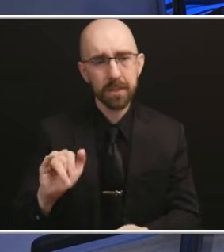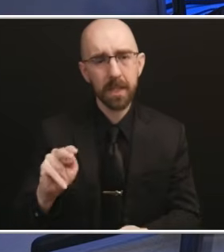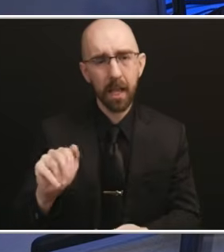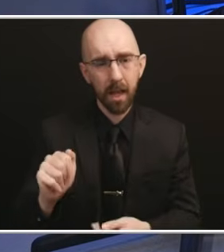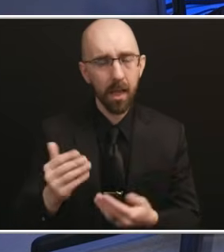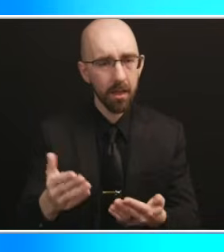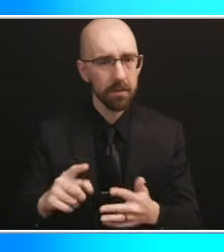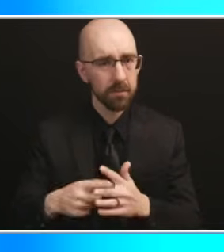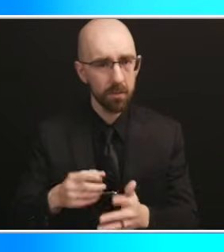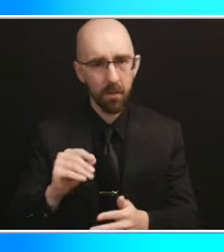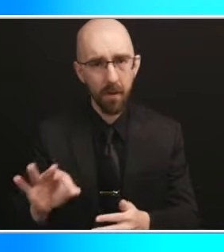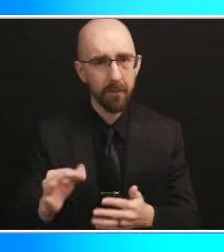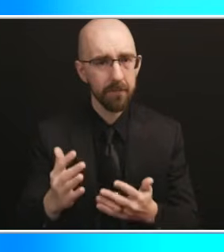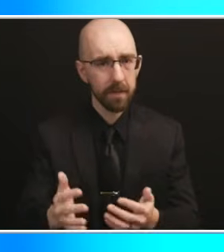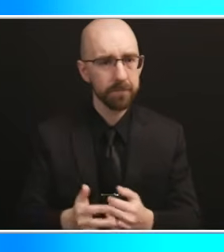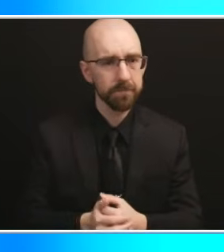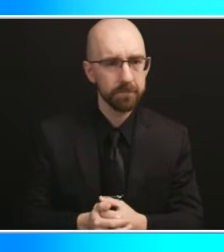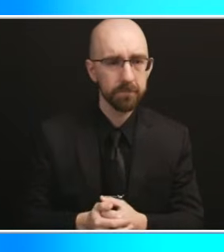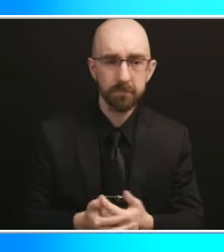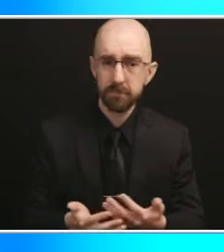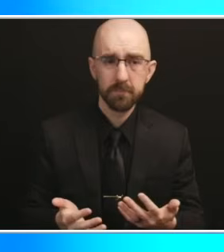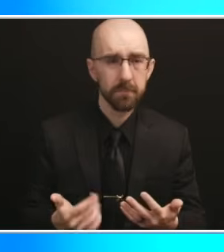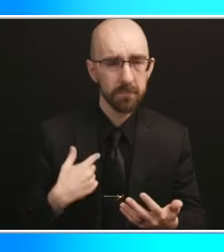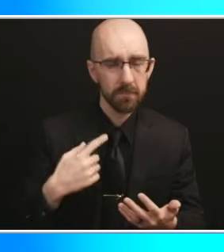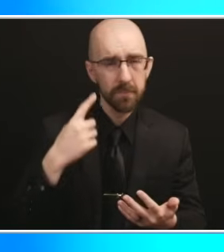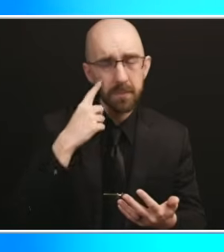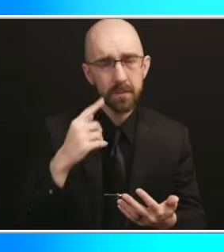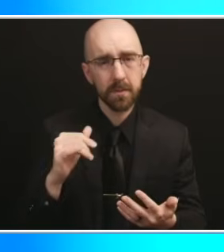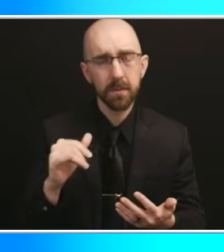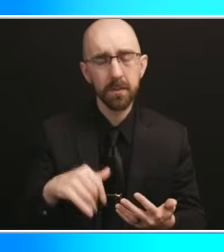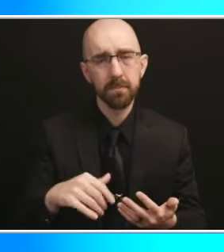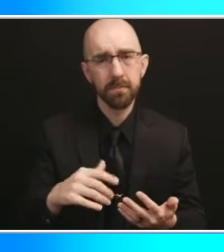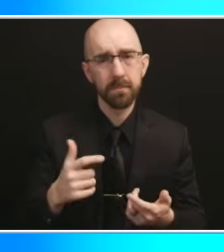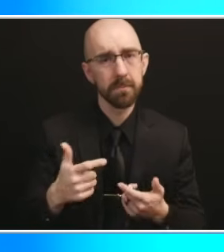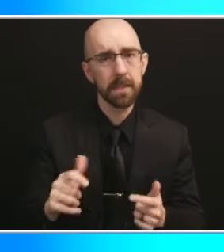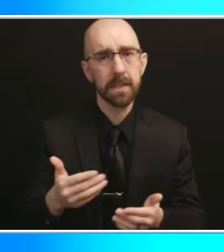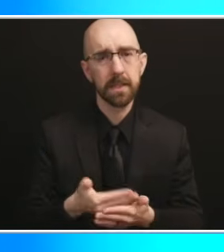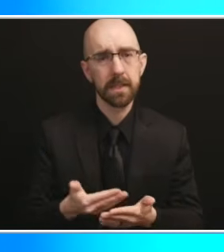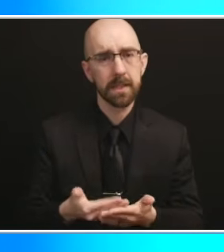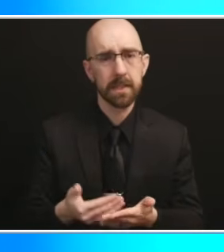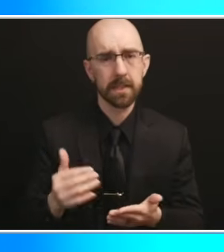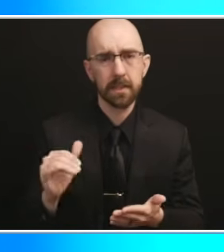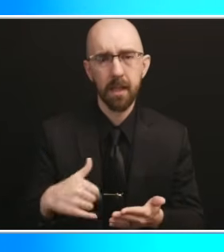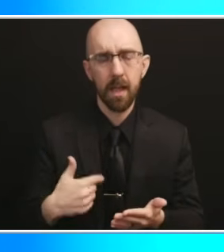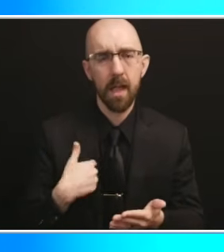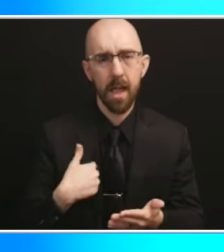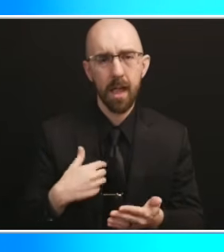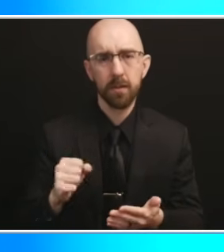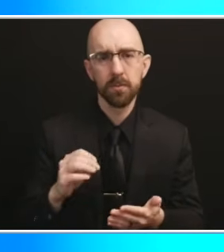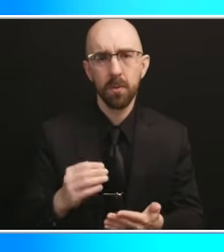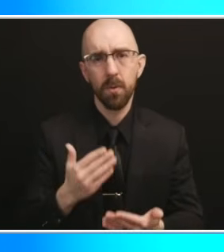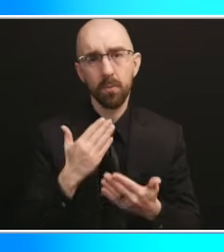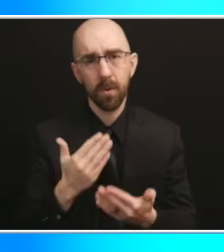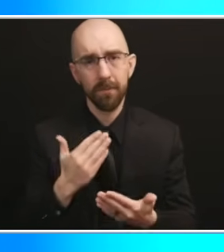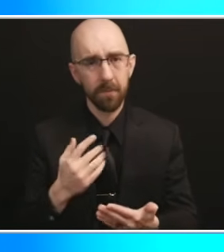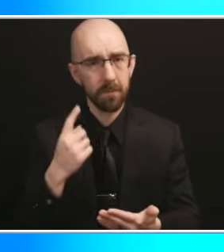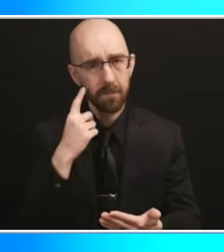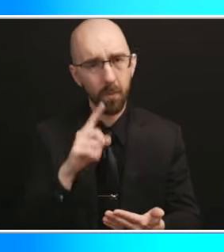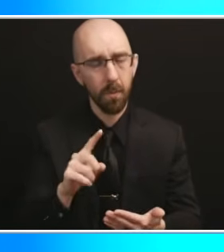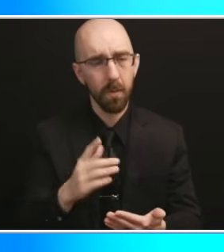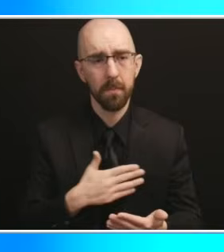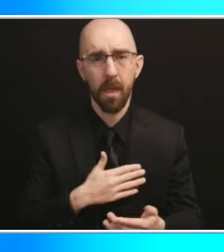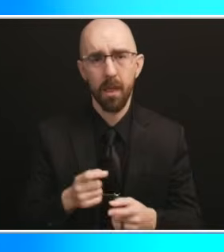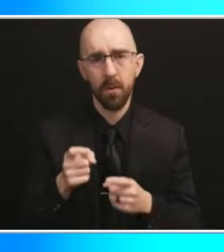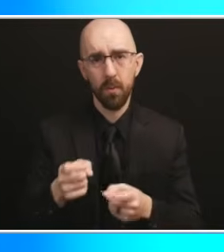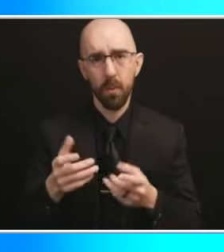off? I think the biggest thing is that I am so grateful for my donor